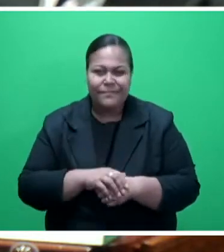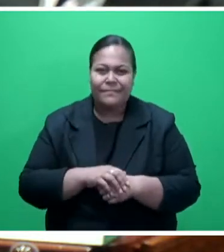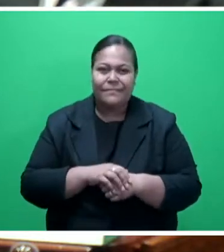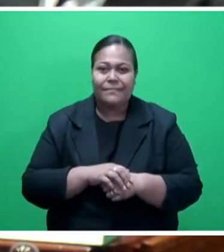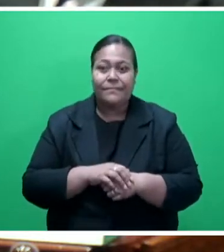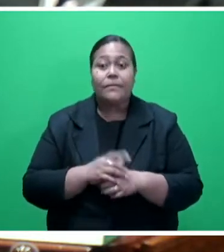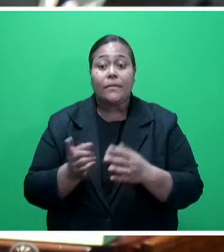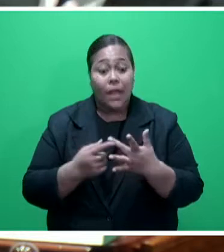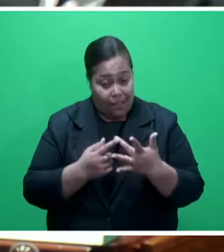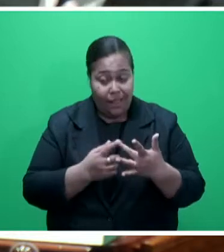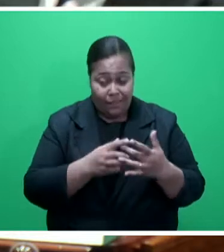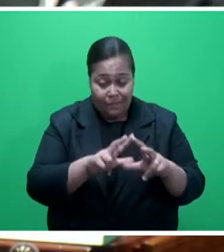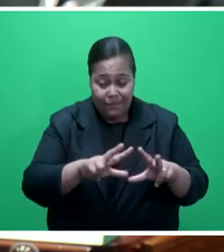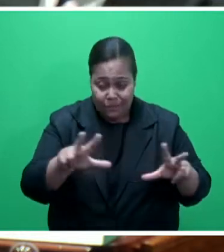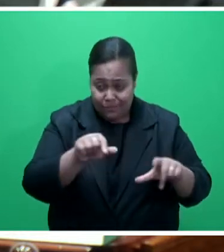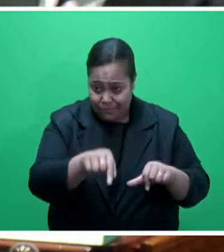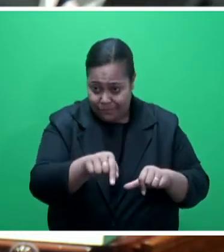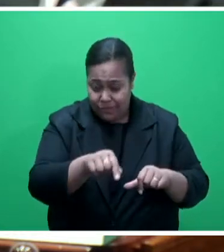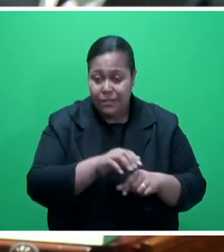Nambugundong in Dongtuki,